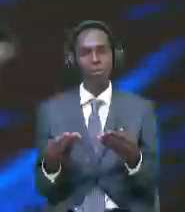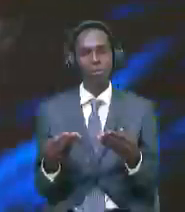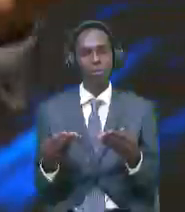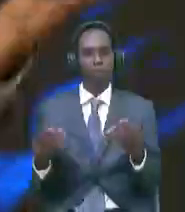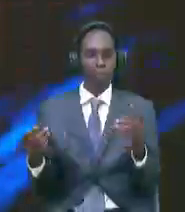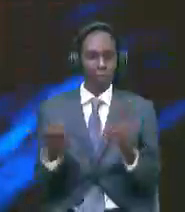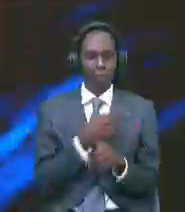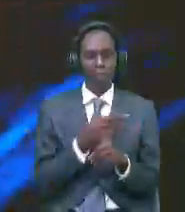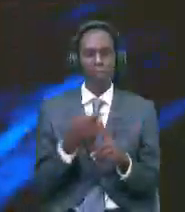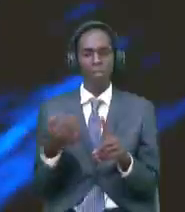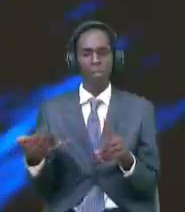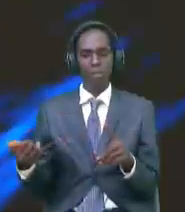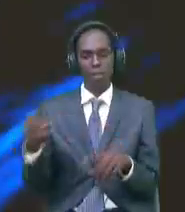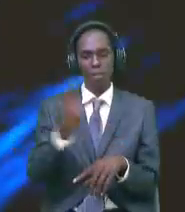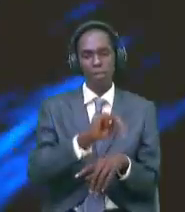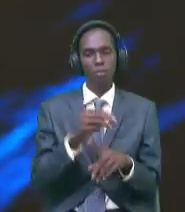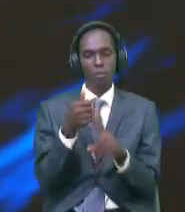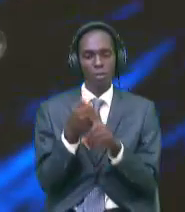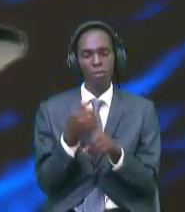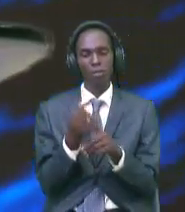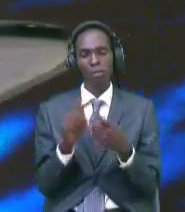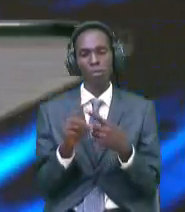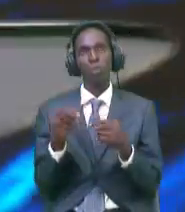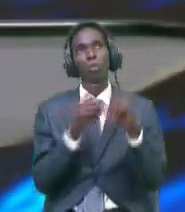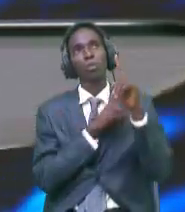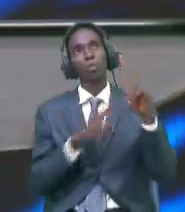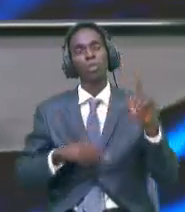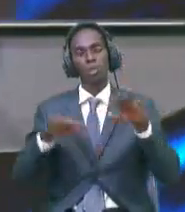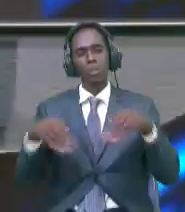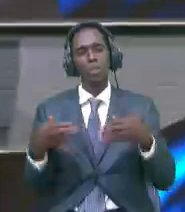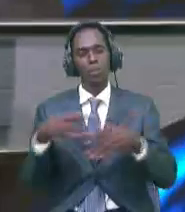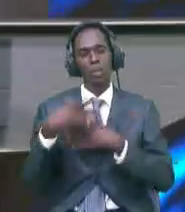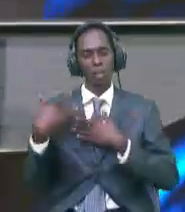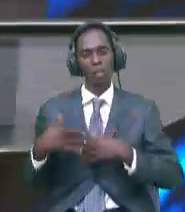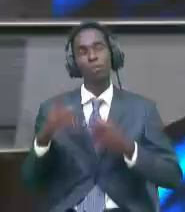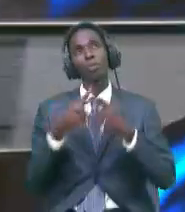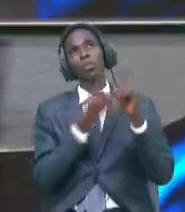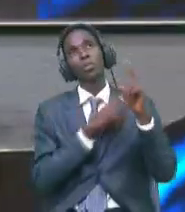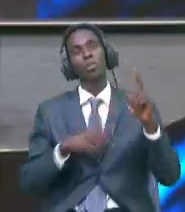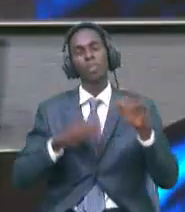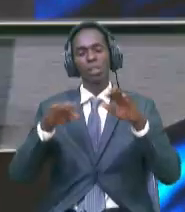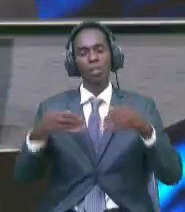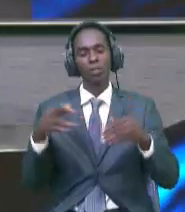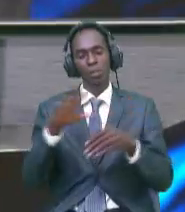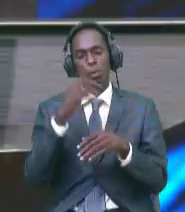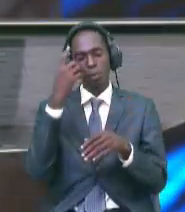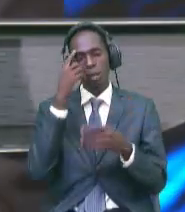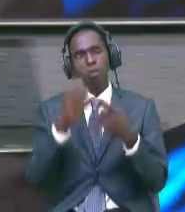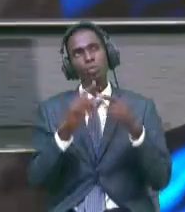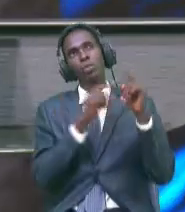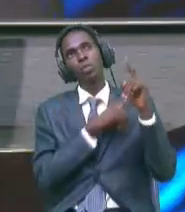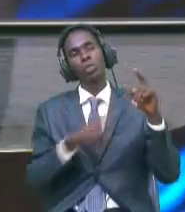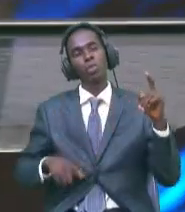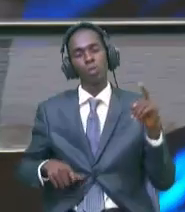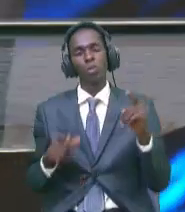their own selves to the Lord. They gave their hearts to the Lord, their mind to the Lord, their spirit to the